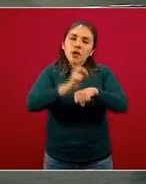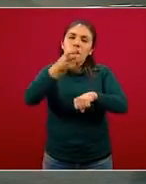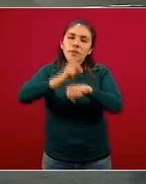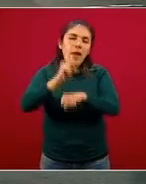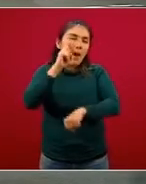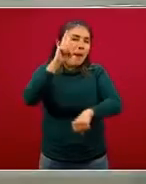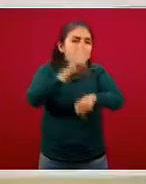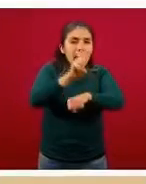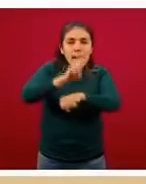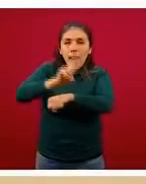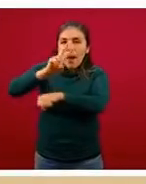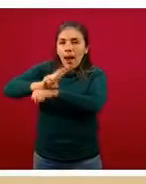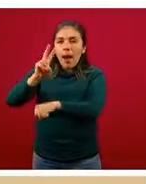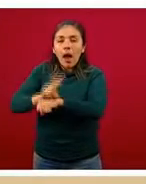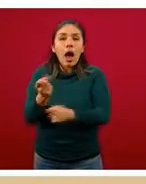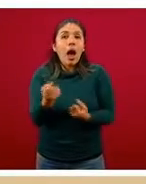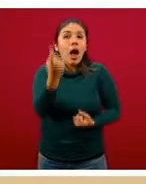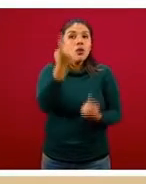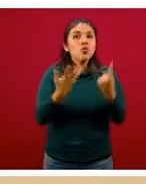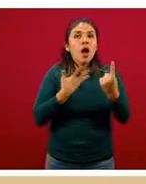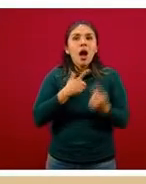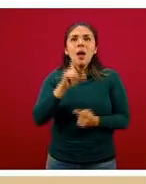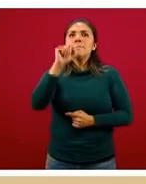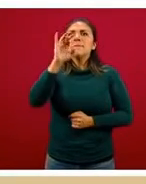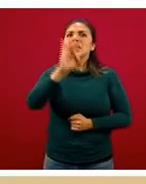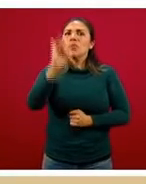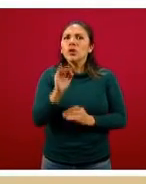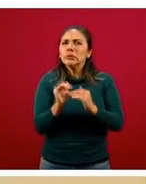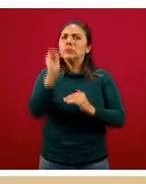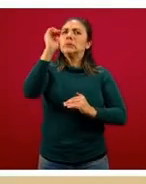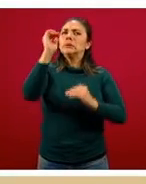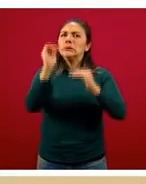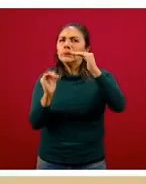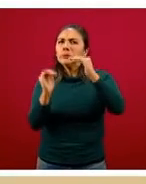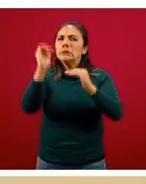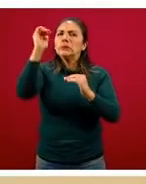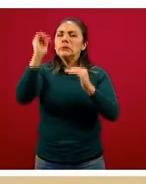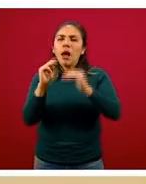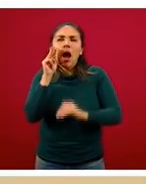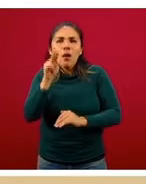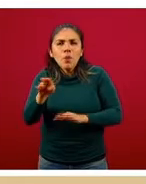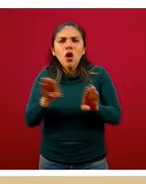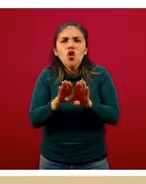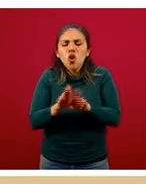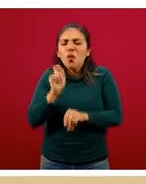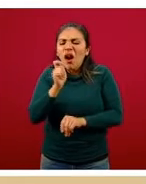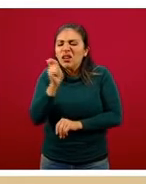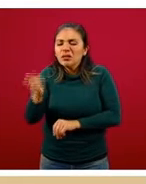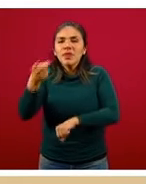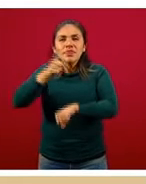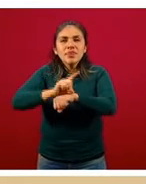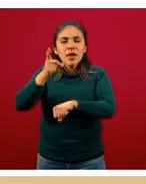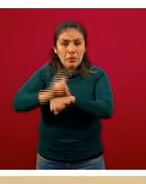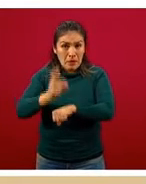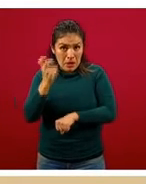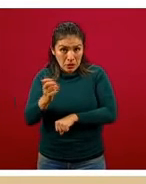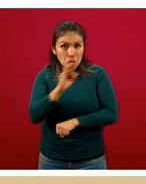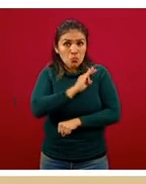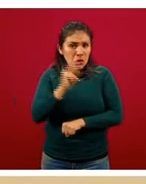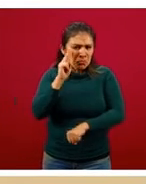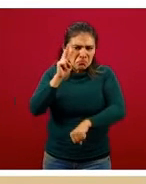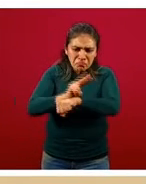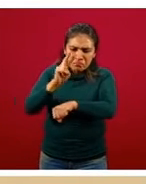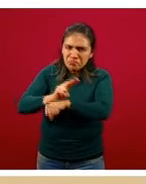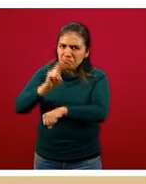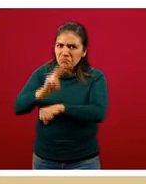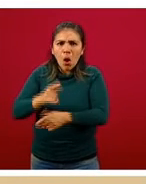occupancy rates. So we are keeping track of these states, and especially